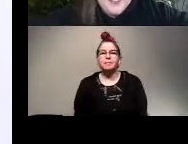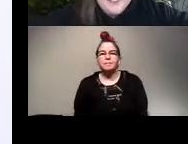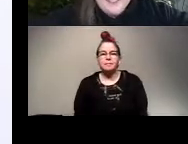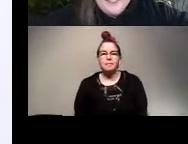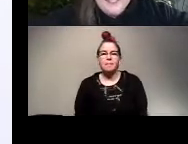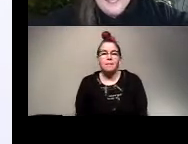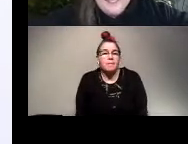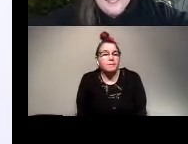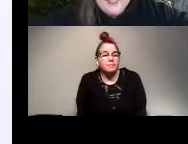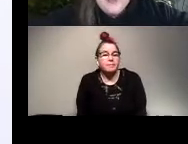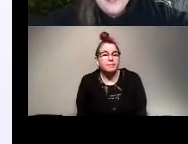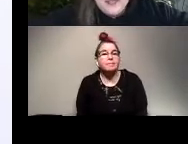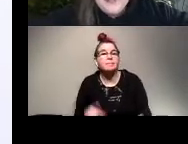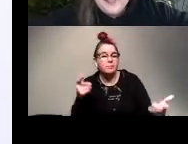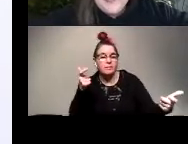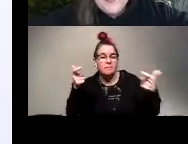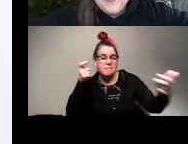but it's big.